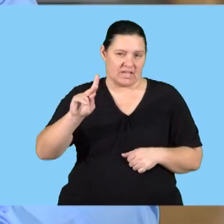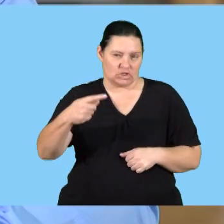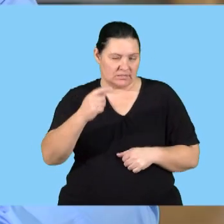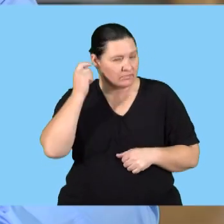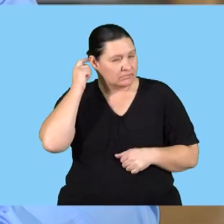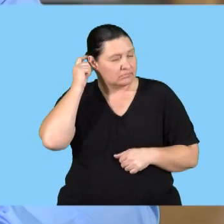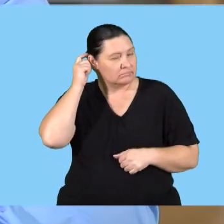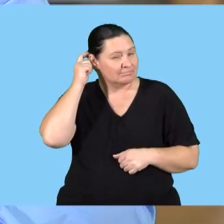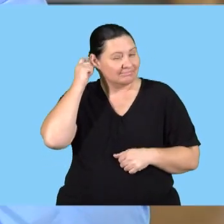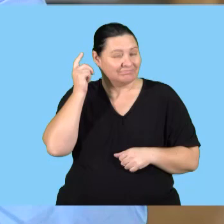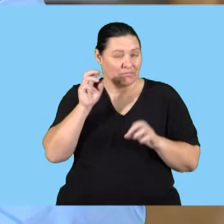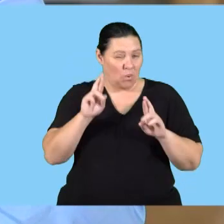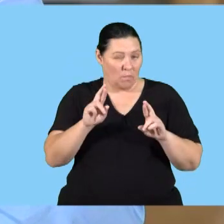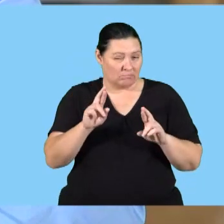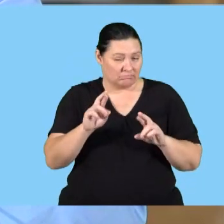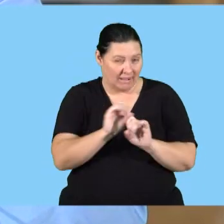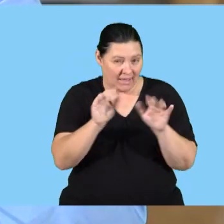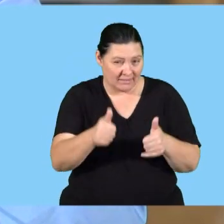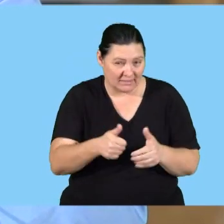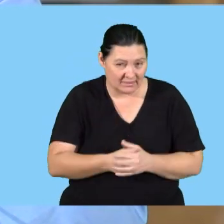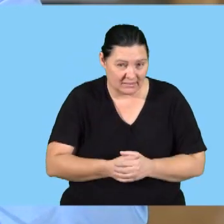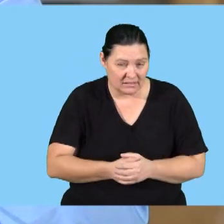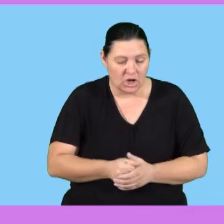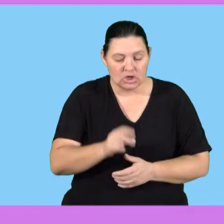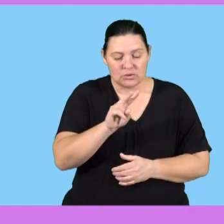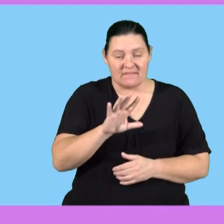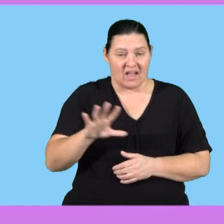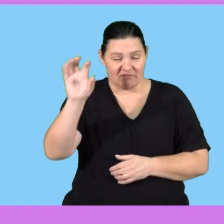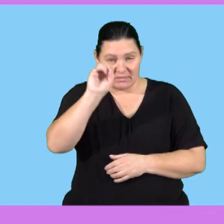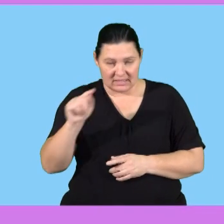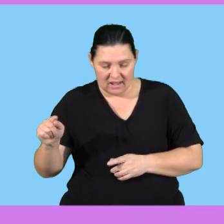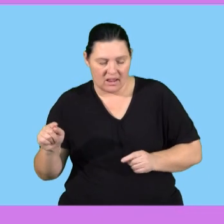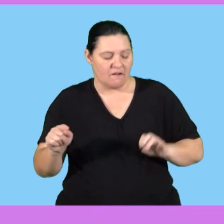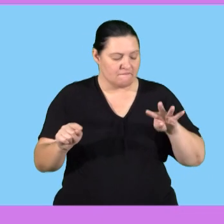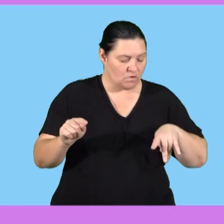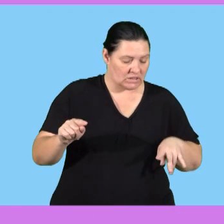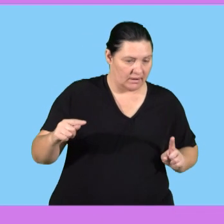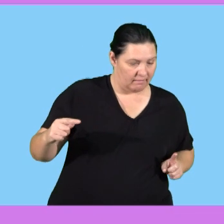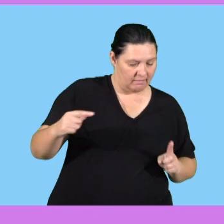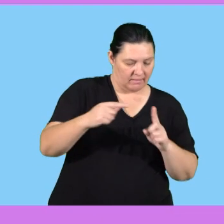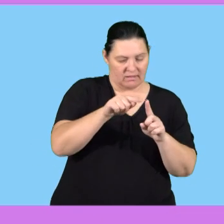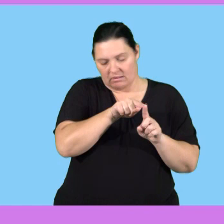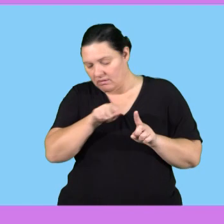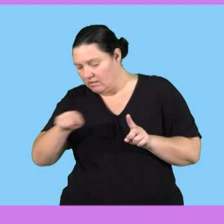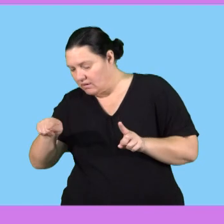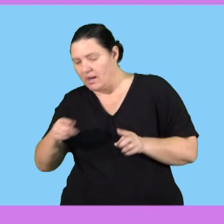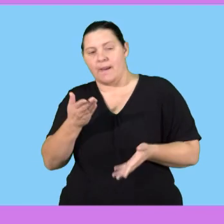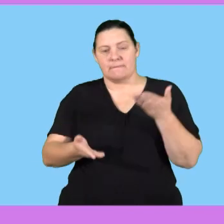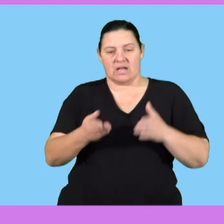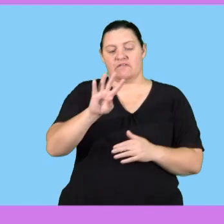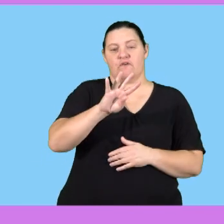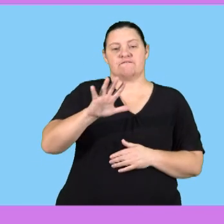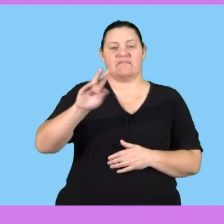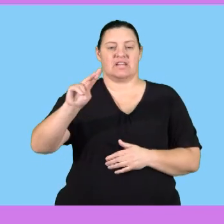45 kilograms. Guys, I hope that is clear to you. So 25th percentile, 14 years old, had a mass